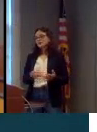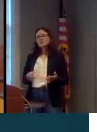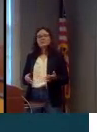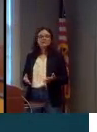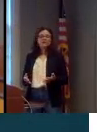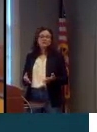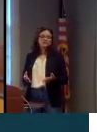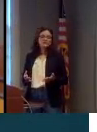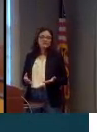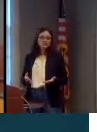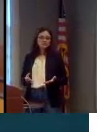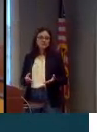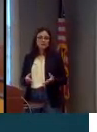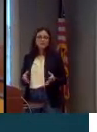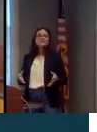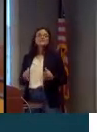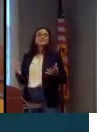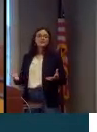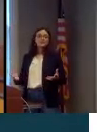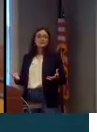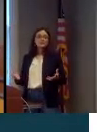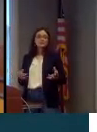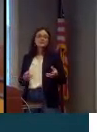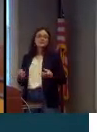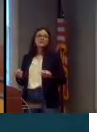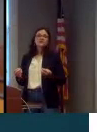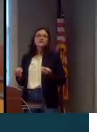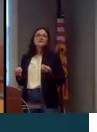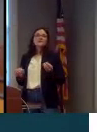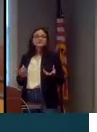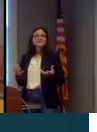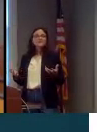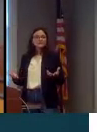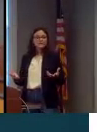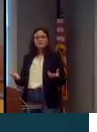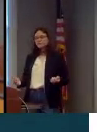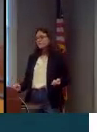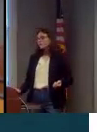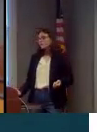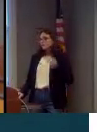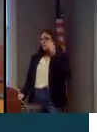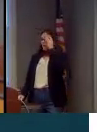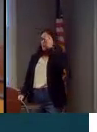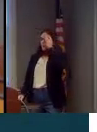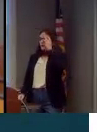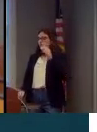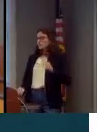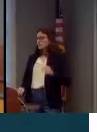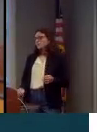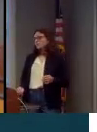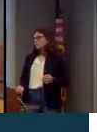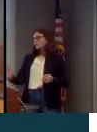for that is the Uppsala conflict data program data, especially their geo-event database. So